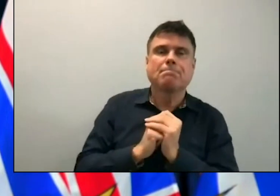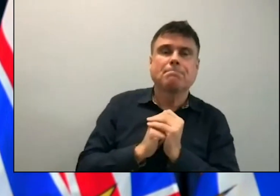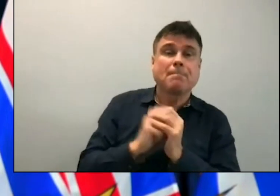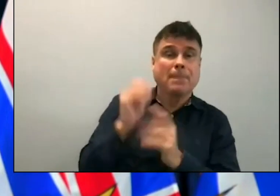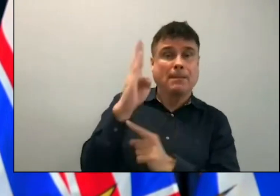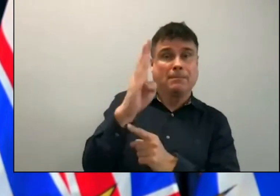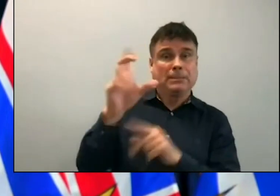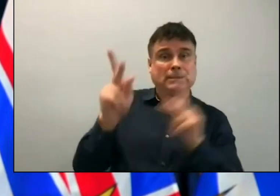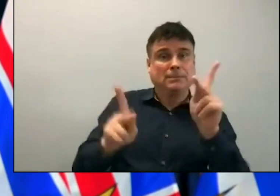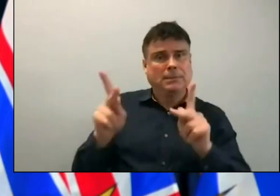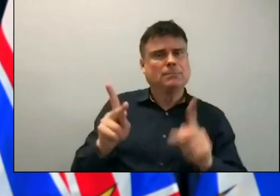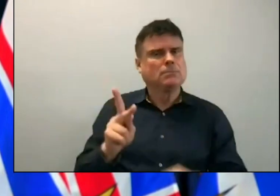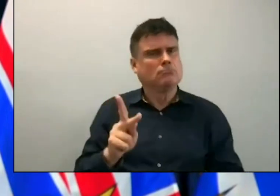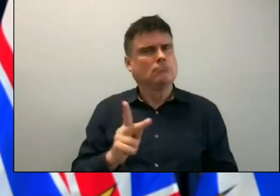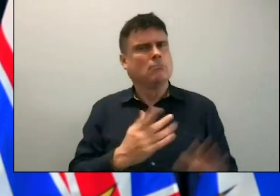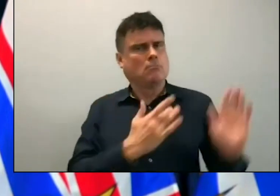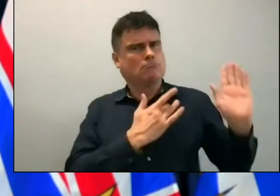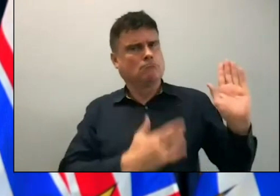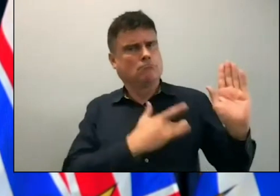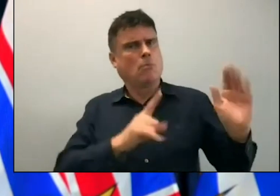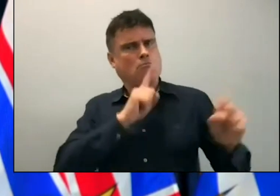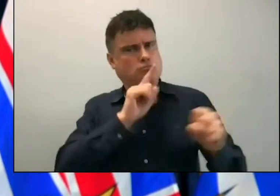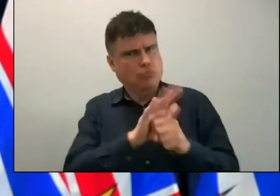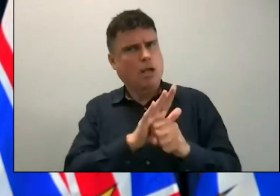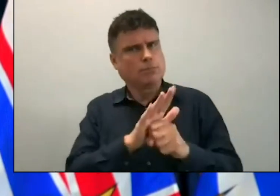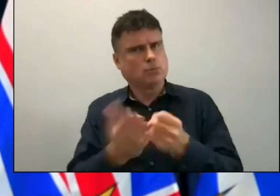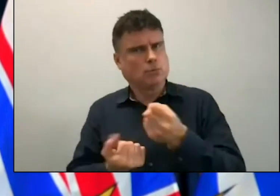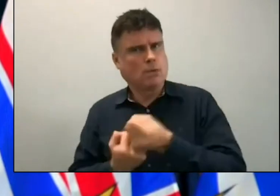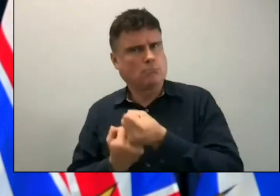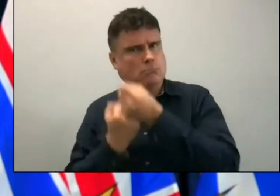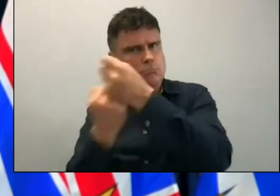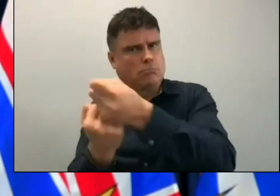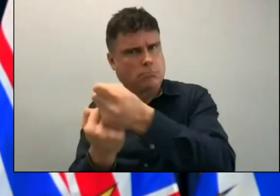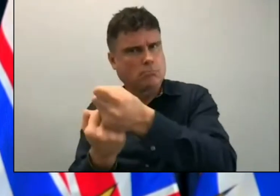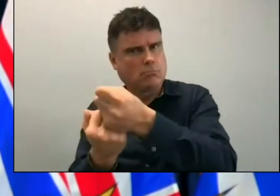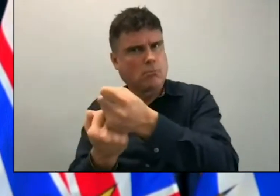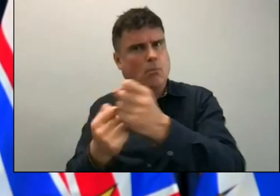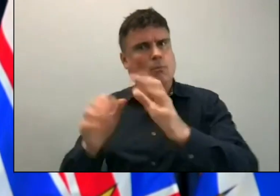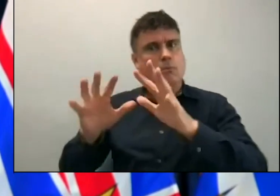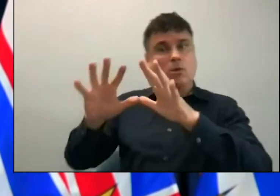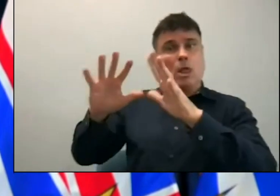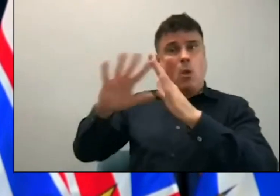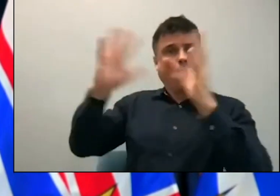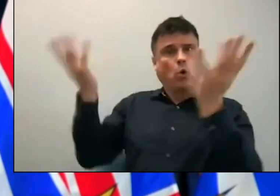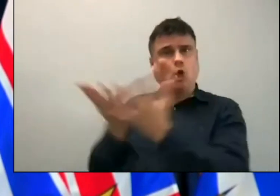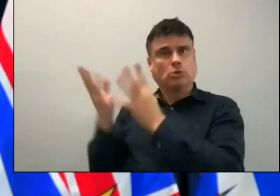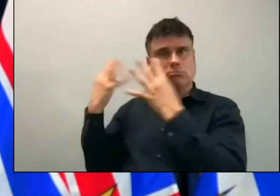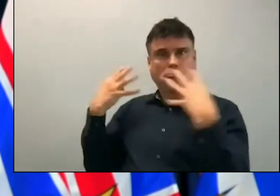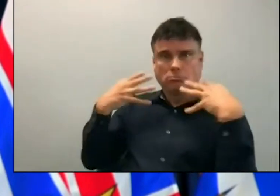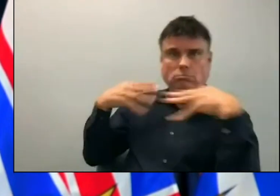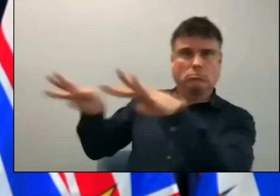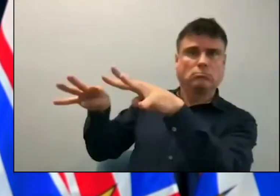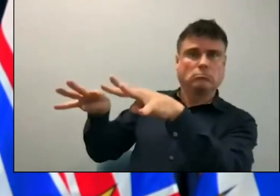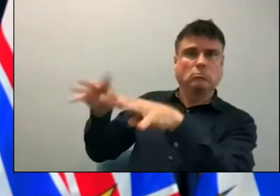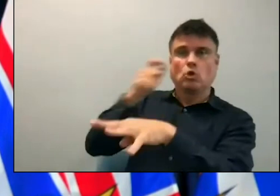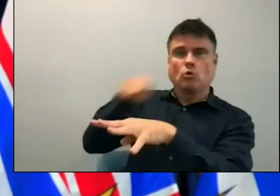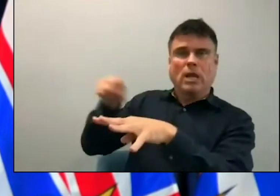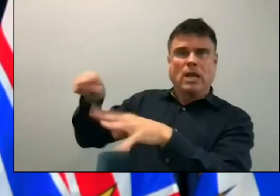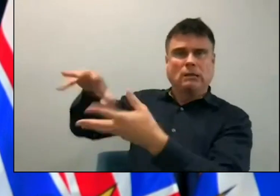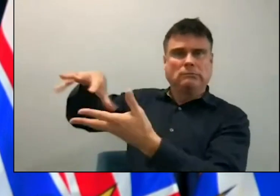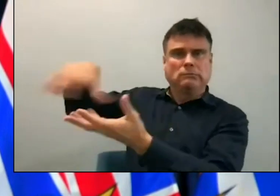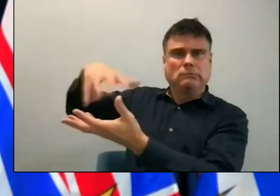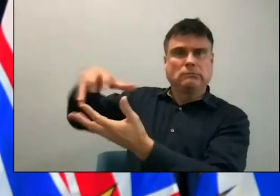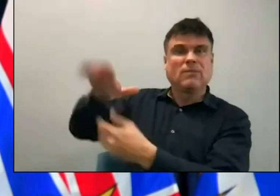British Columbians to help. The world has turned its attention to Ukraine, and the brave and